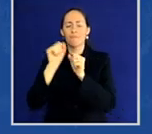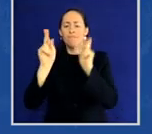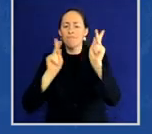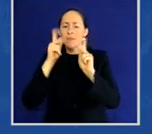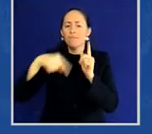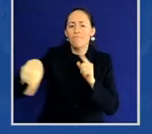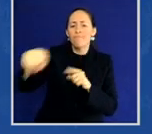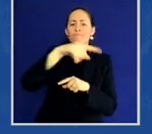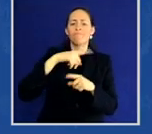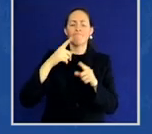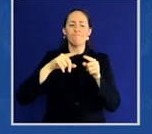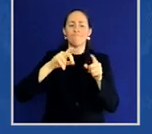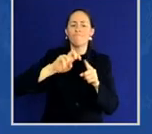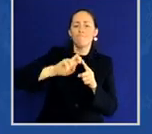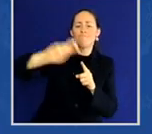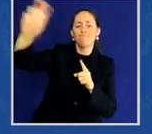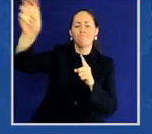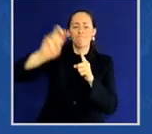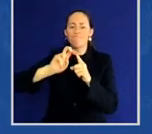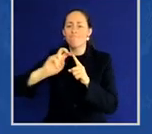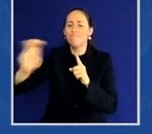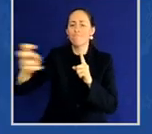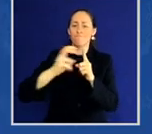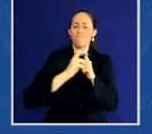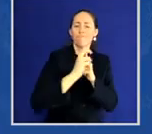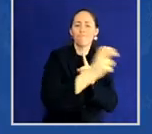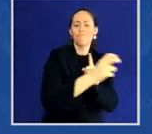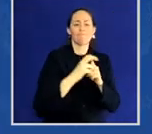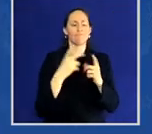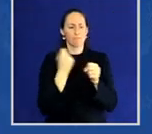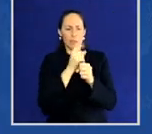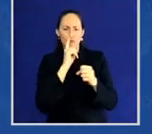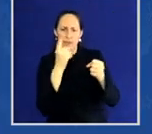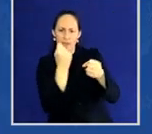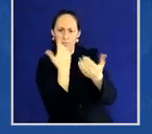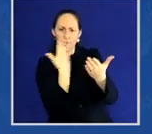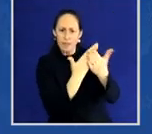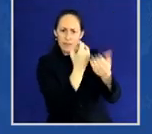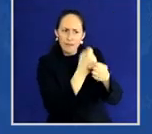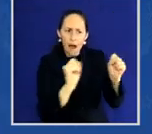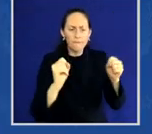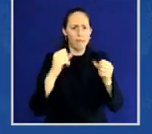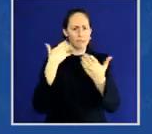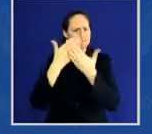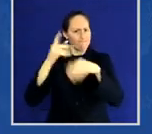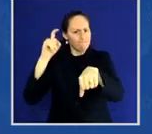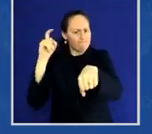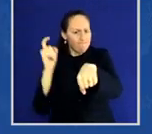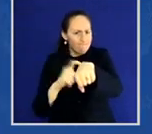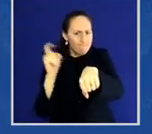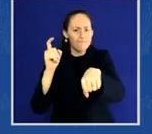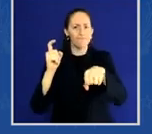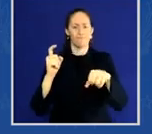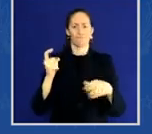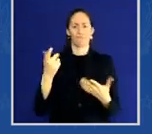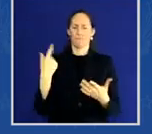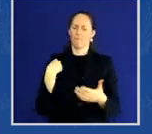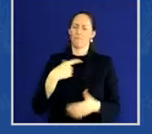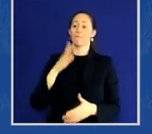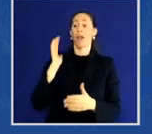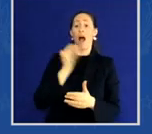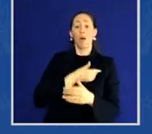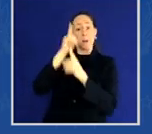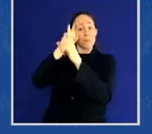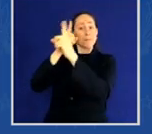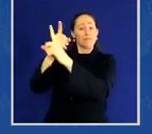Corridor, to get them safely and on time to where they're going. I'm proud of Amtrak's mission and especially proud